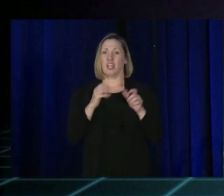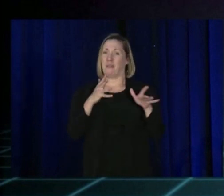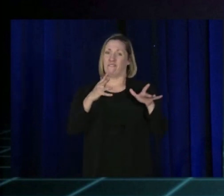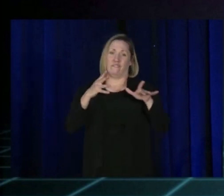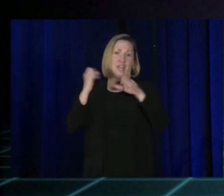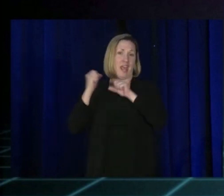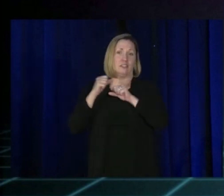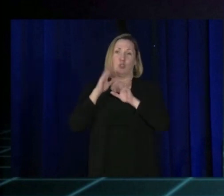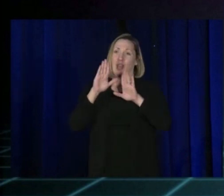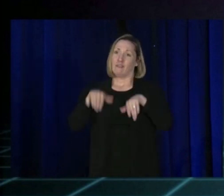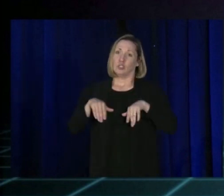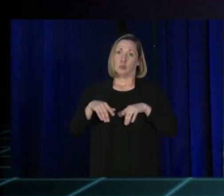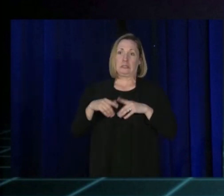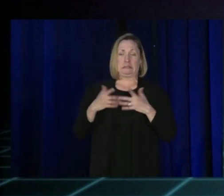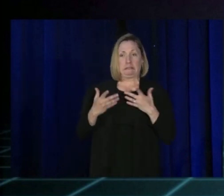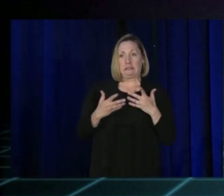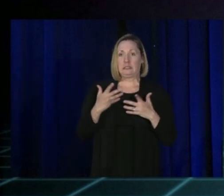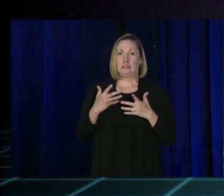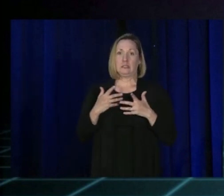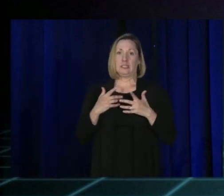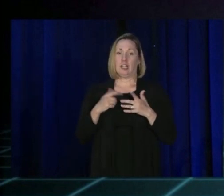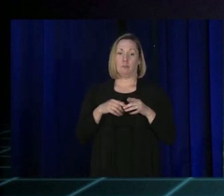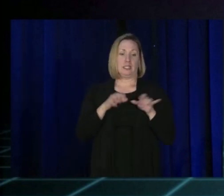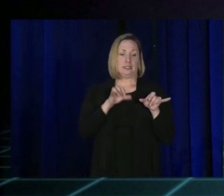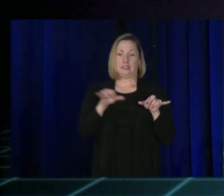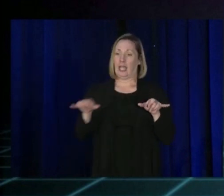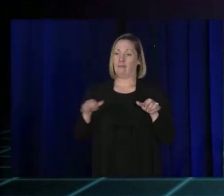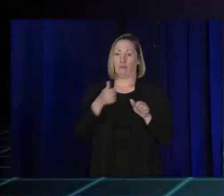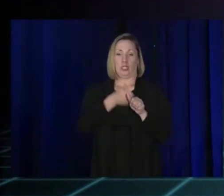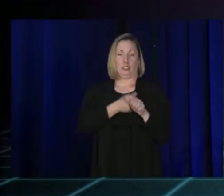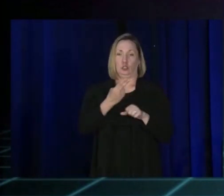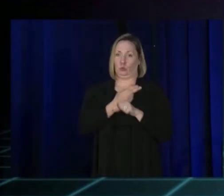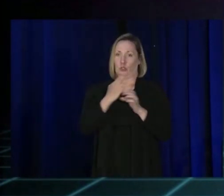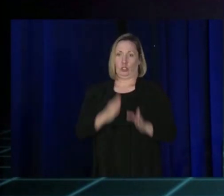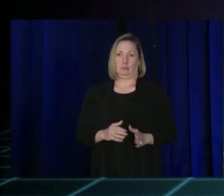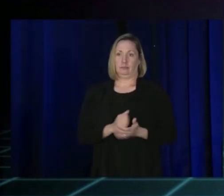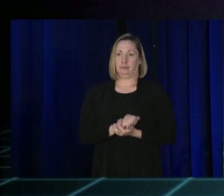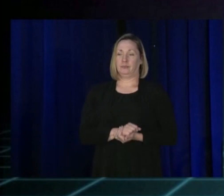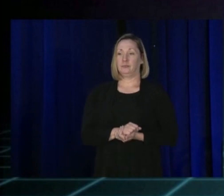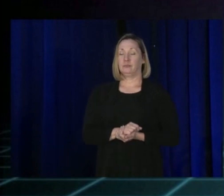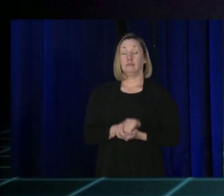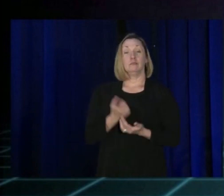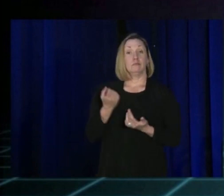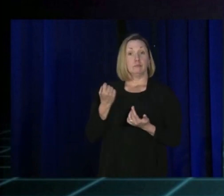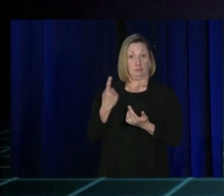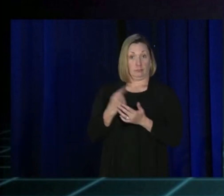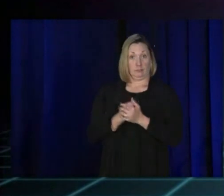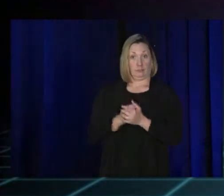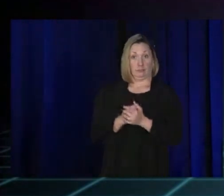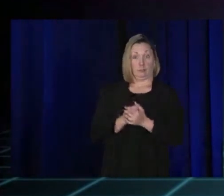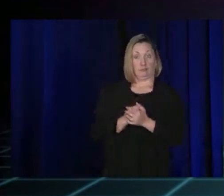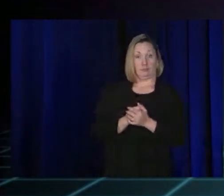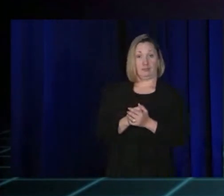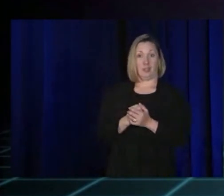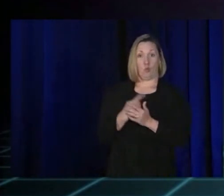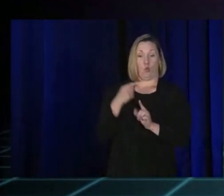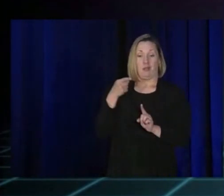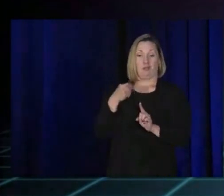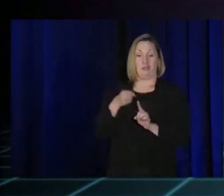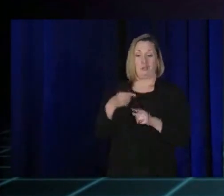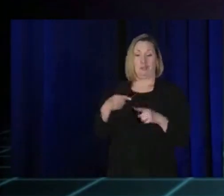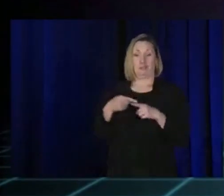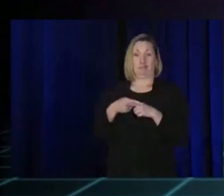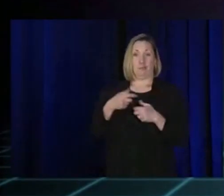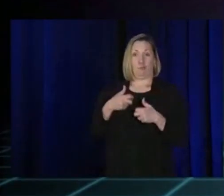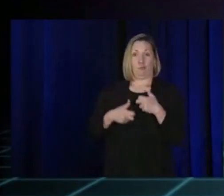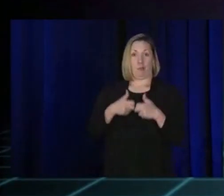being different for every user and things like that. But the one problem, actually, you can